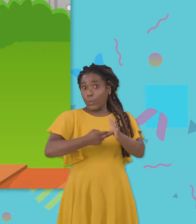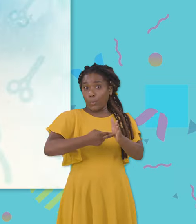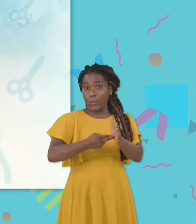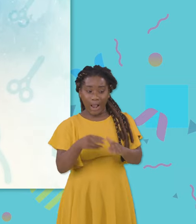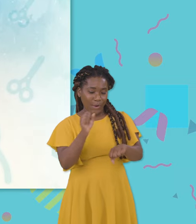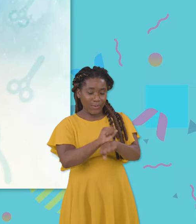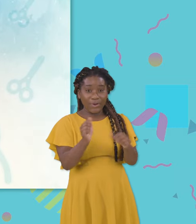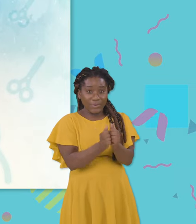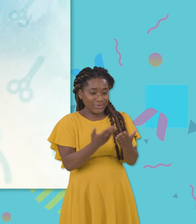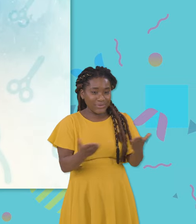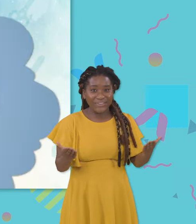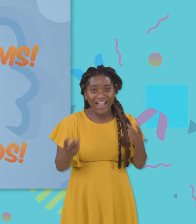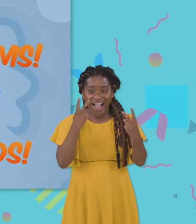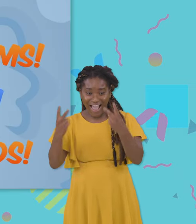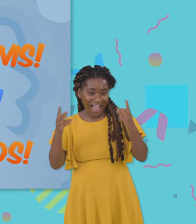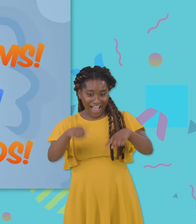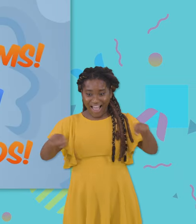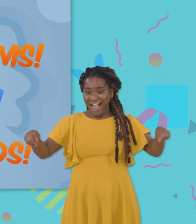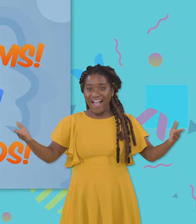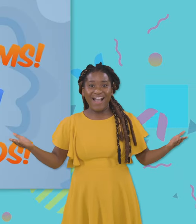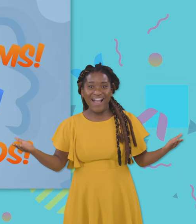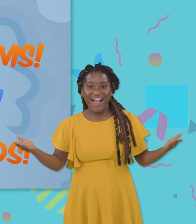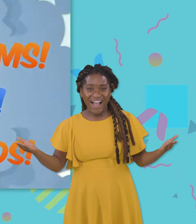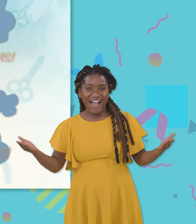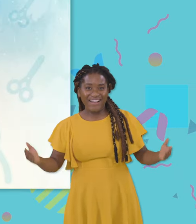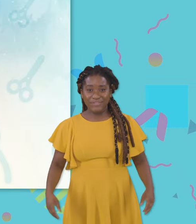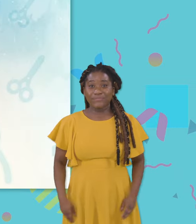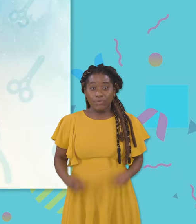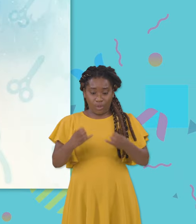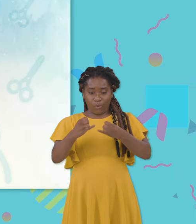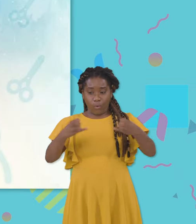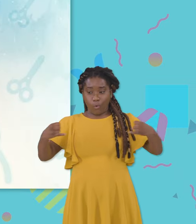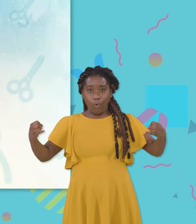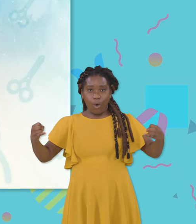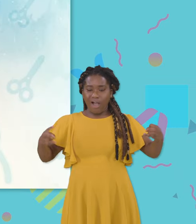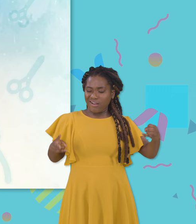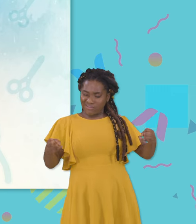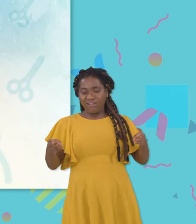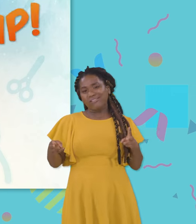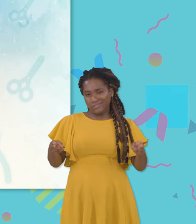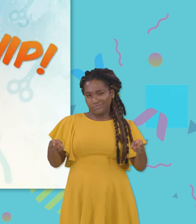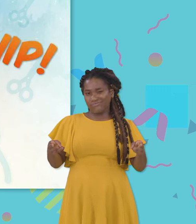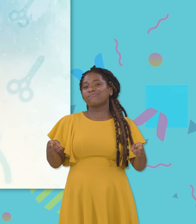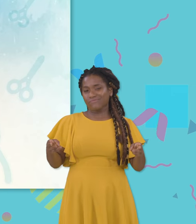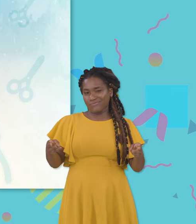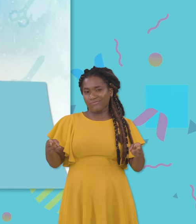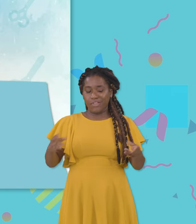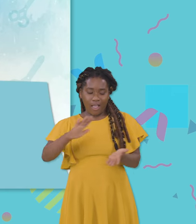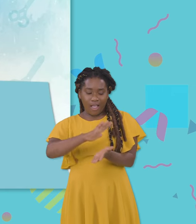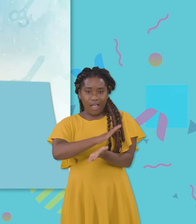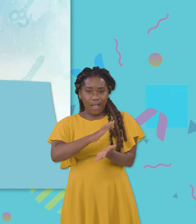and zings. When you're working with tools, you hear all kinds of things. Cutting wires with some pliers going snip,